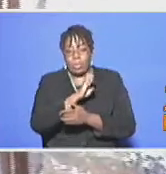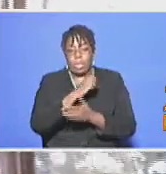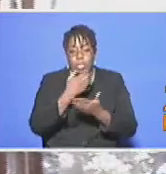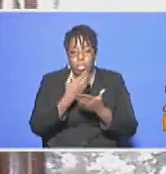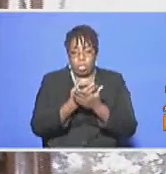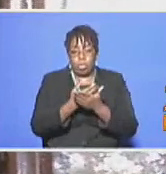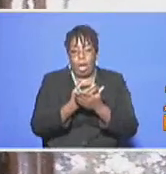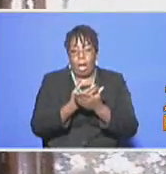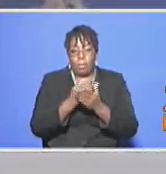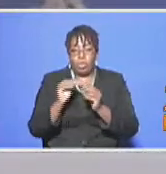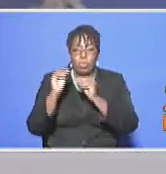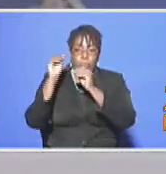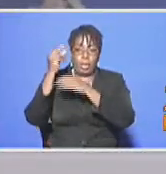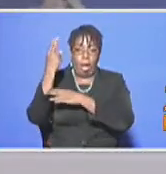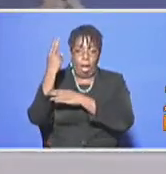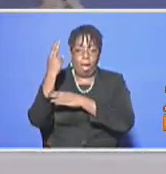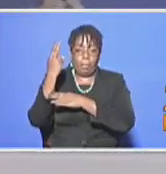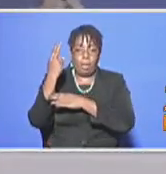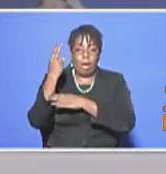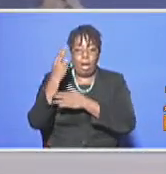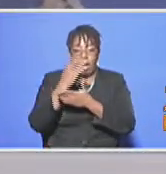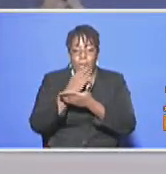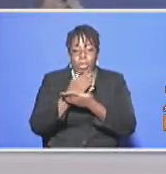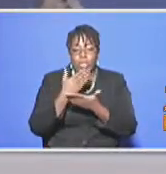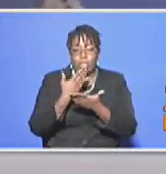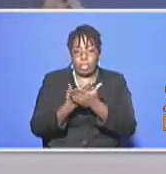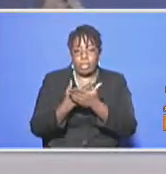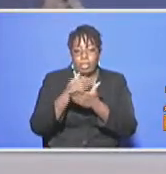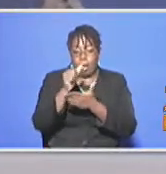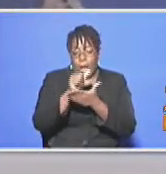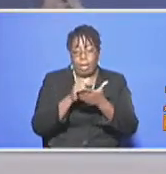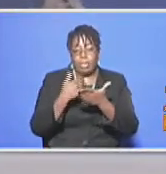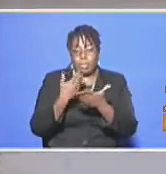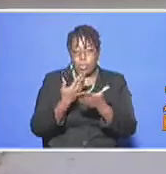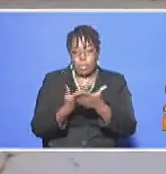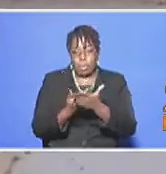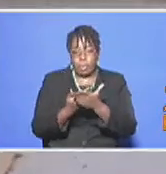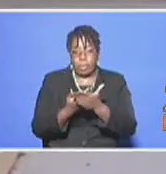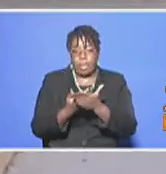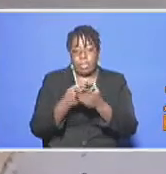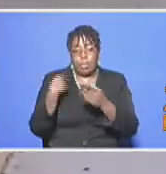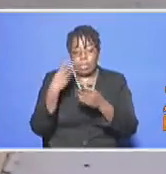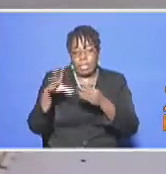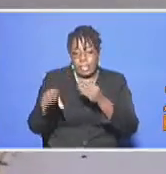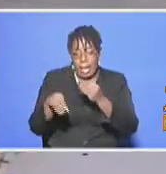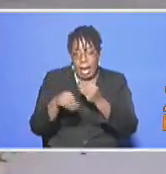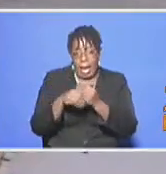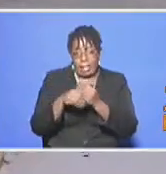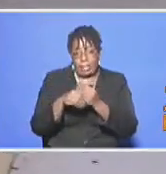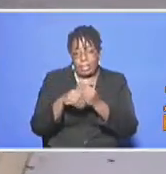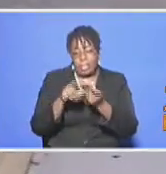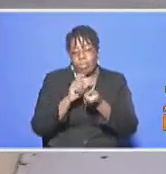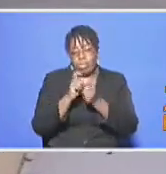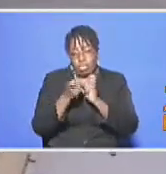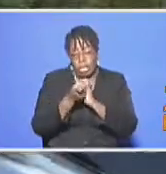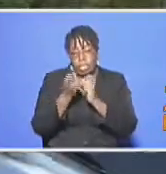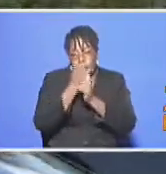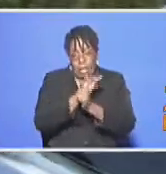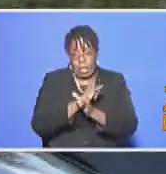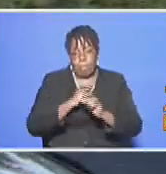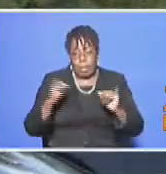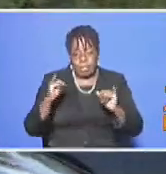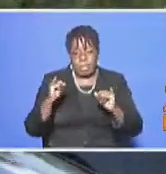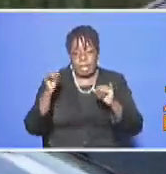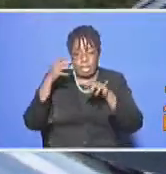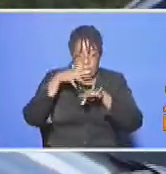classic, and who can knock a good book? So this year, let's add a twist to the Independence celebrations by infusing